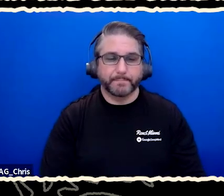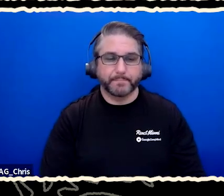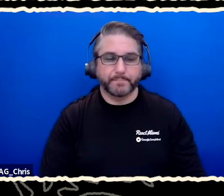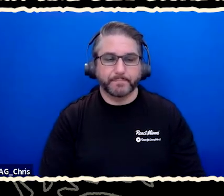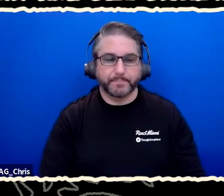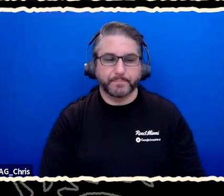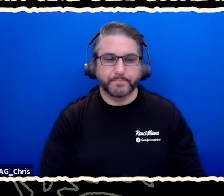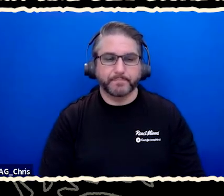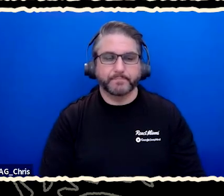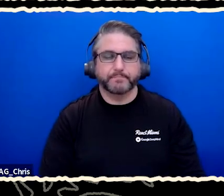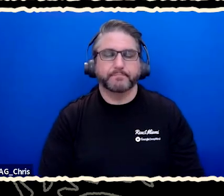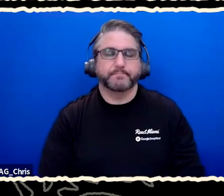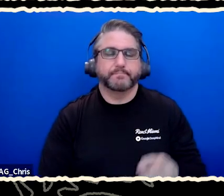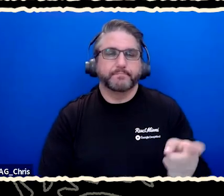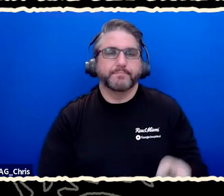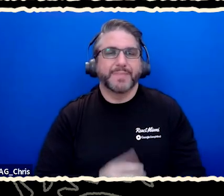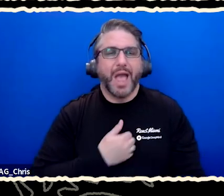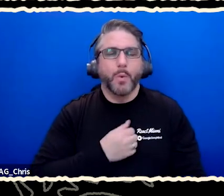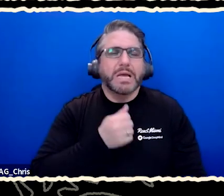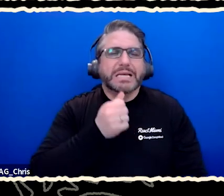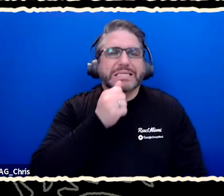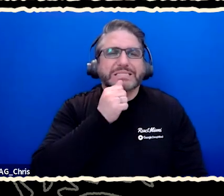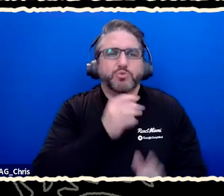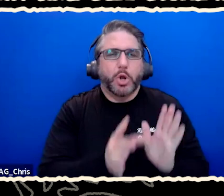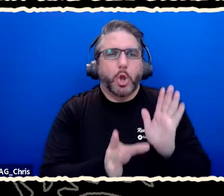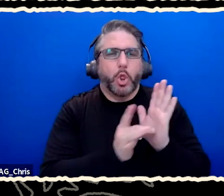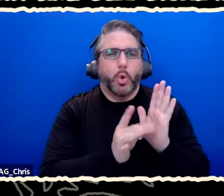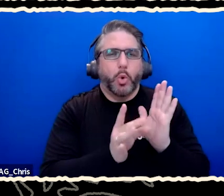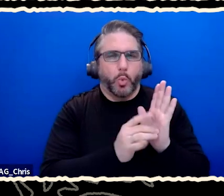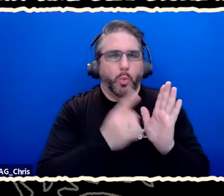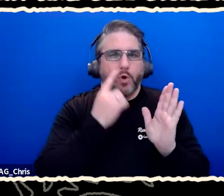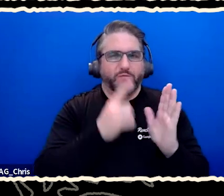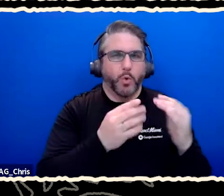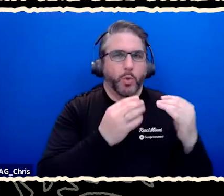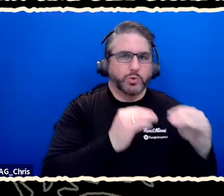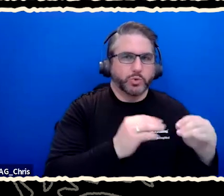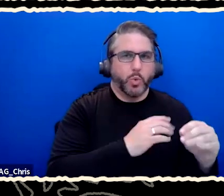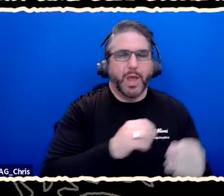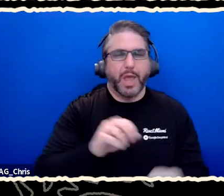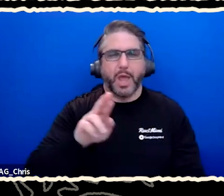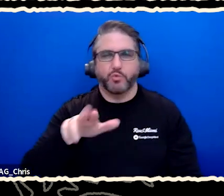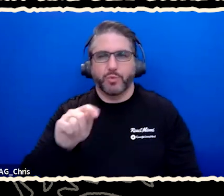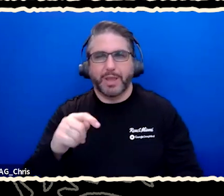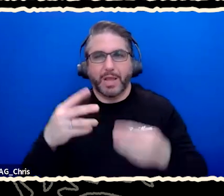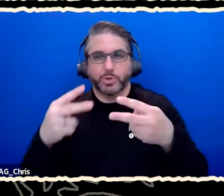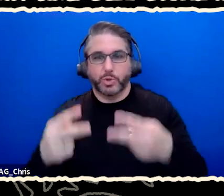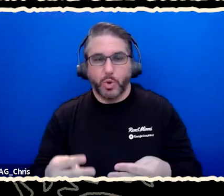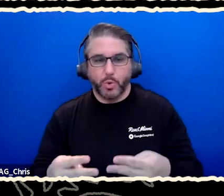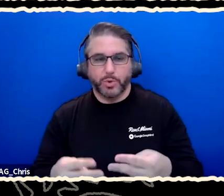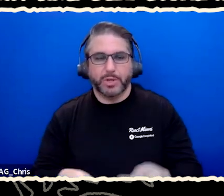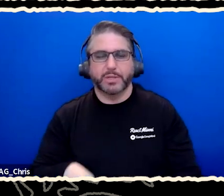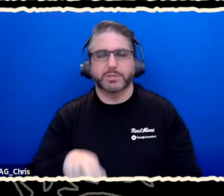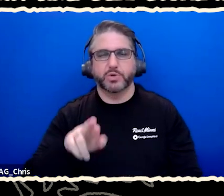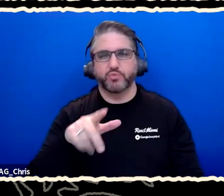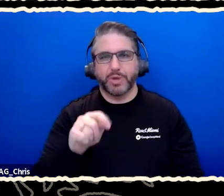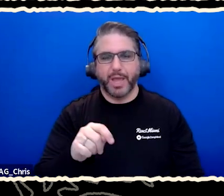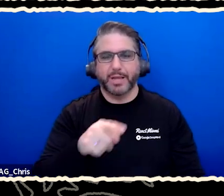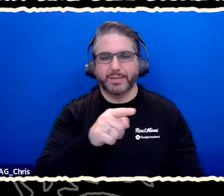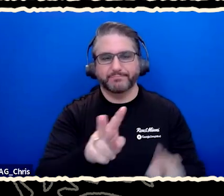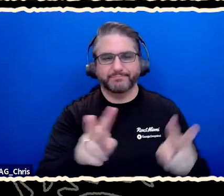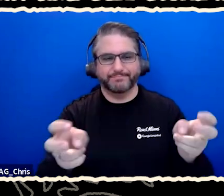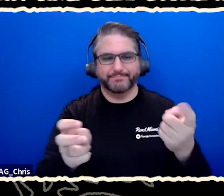The secret glue between the store and React code is React's useSyncExternal store